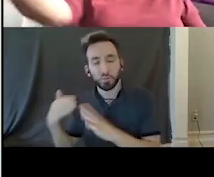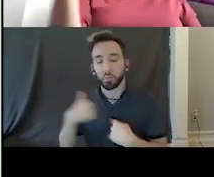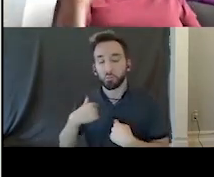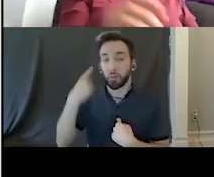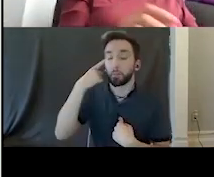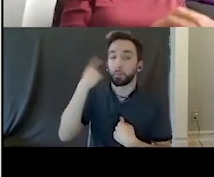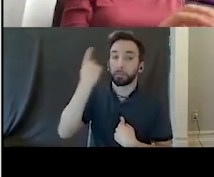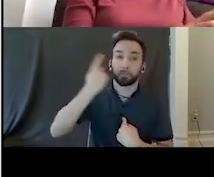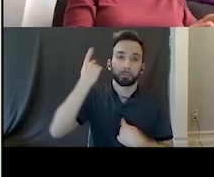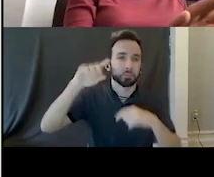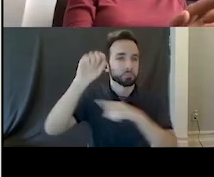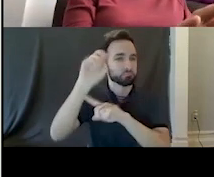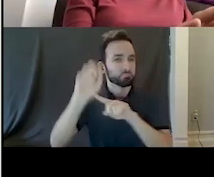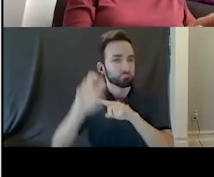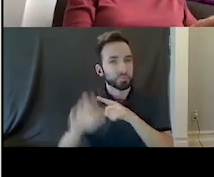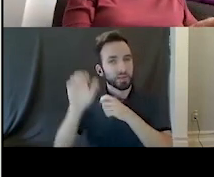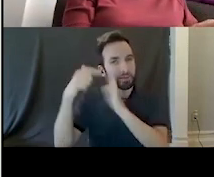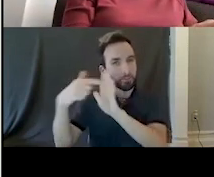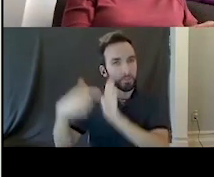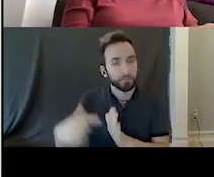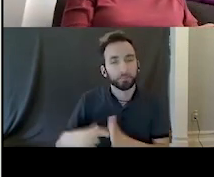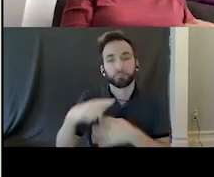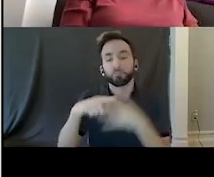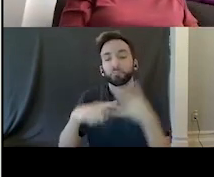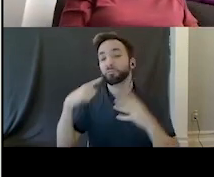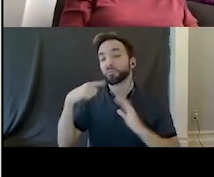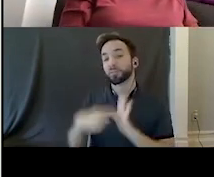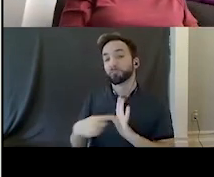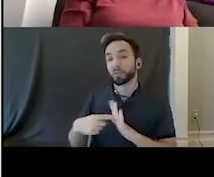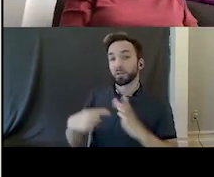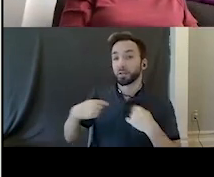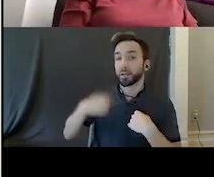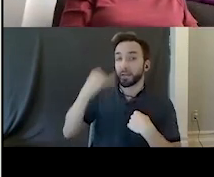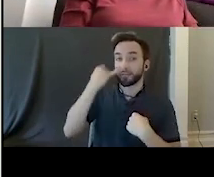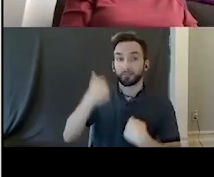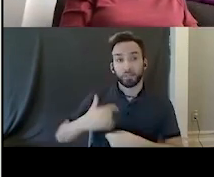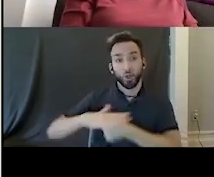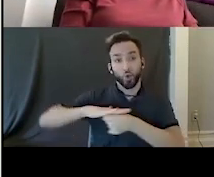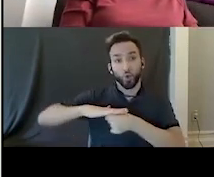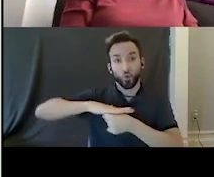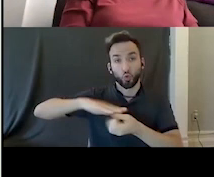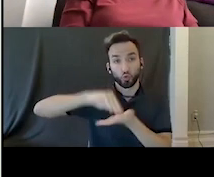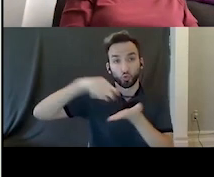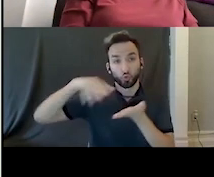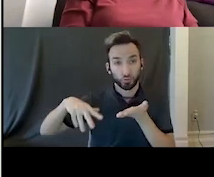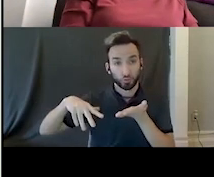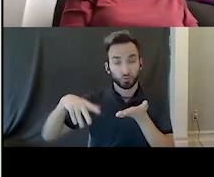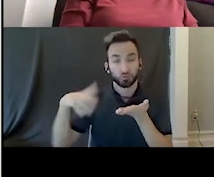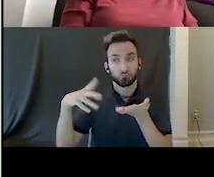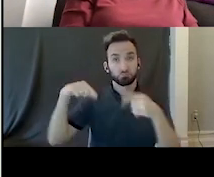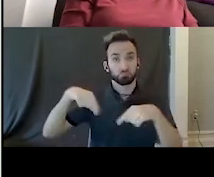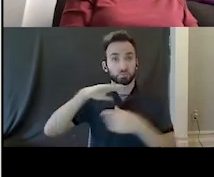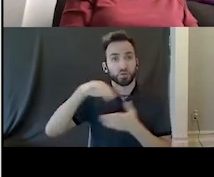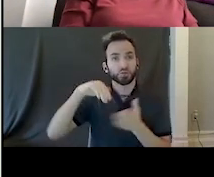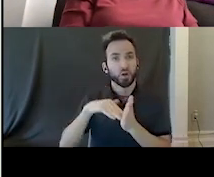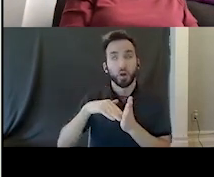other forms of allyship. So for example, if I'm a local student from Montreal, I could help a student studying